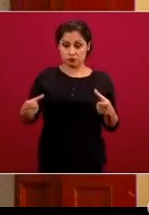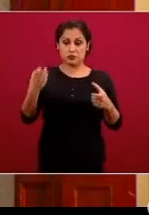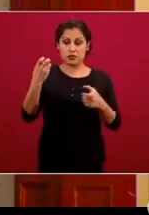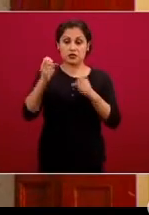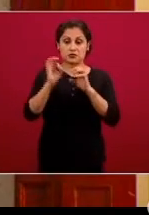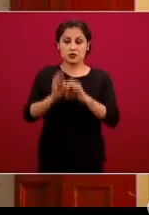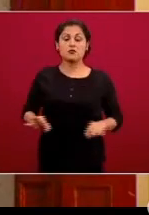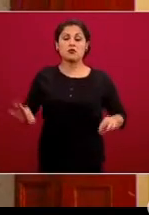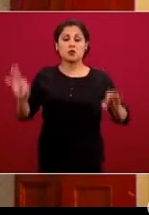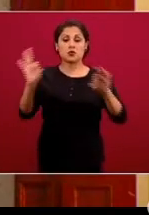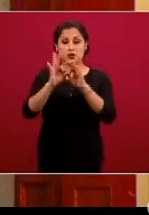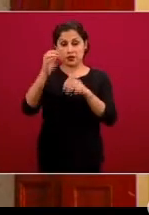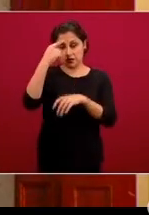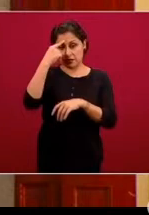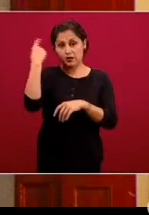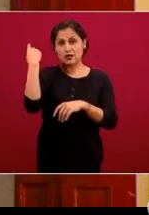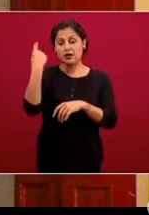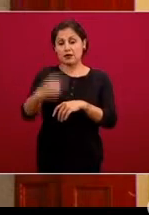slide, please.